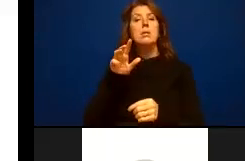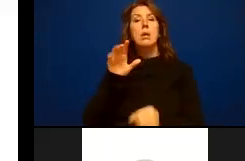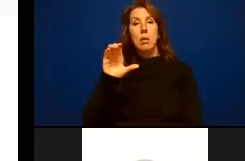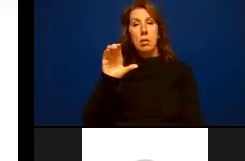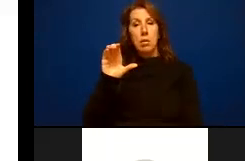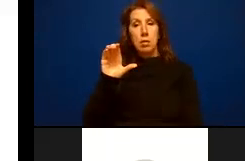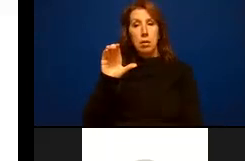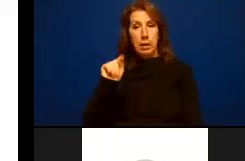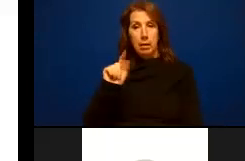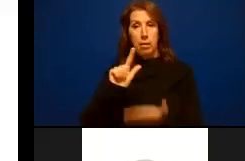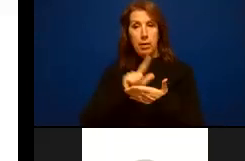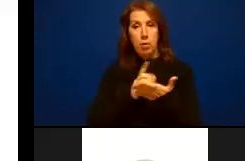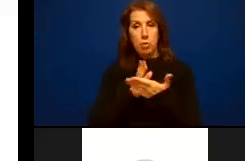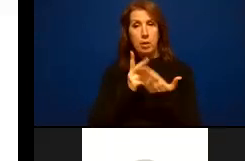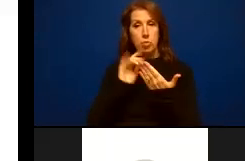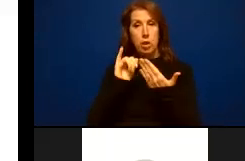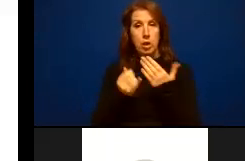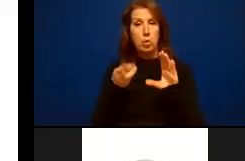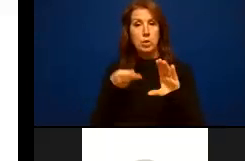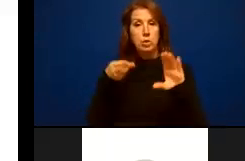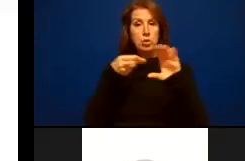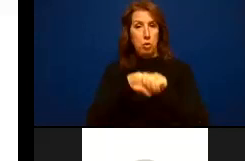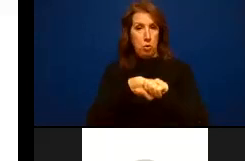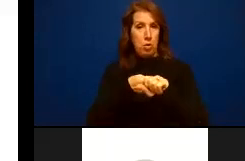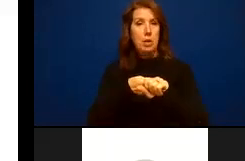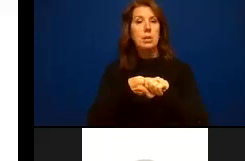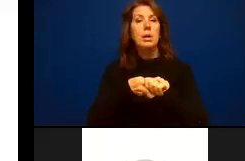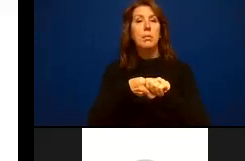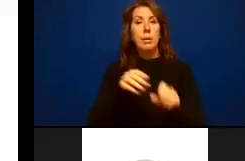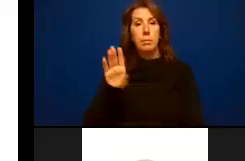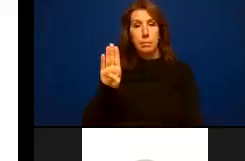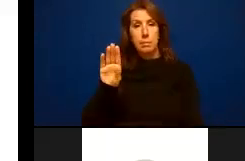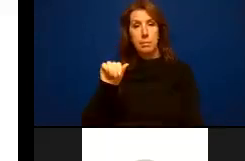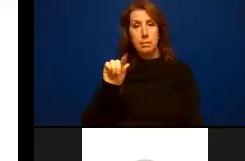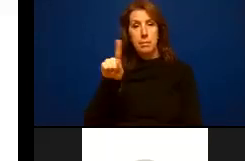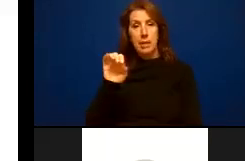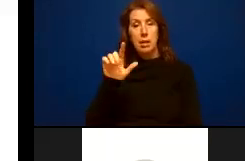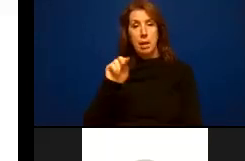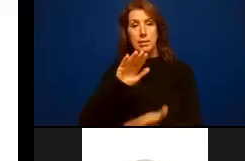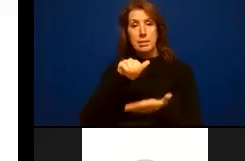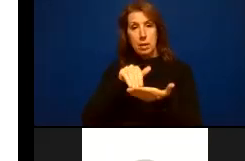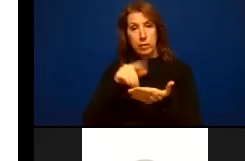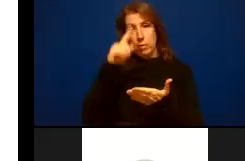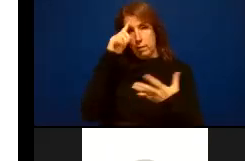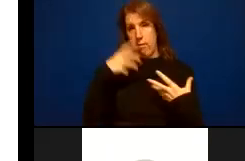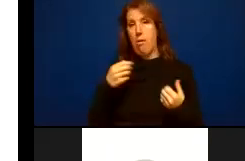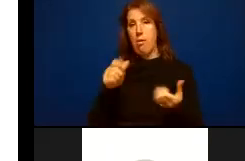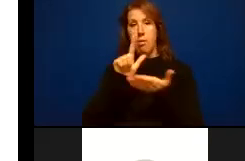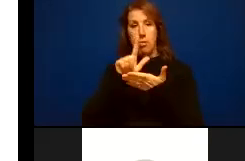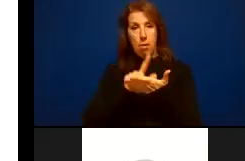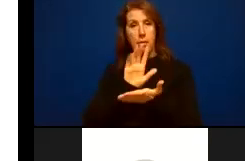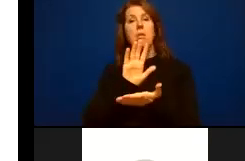Project was joined by attorneys at the Avalon Center for Mental Health Law and the Center for Public Representation.